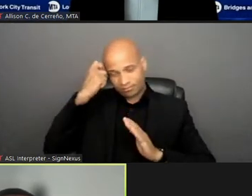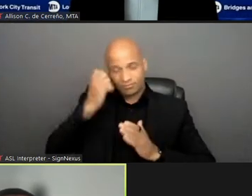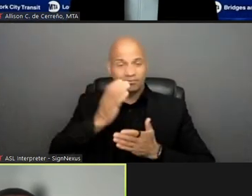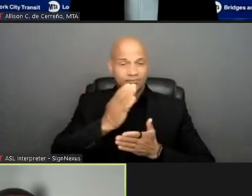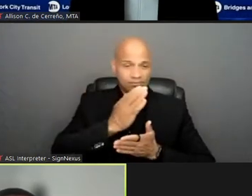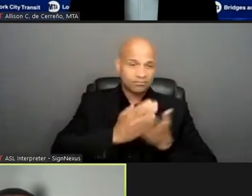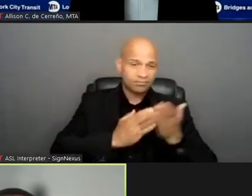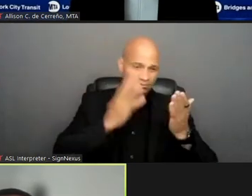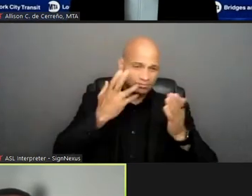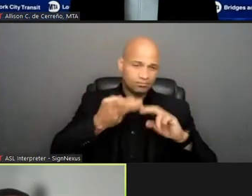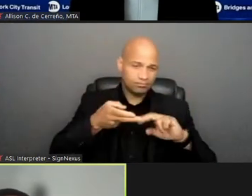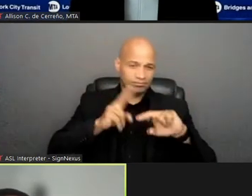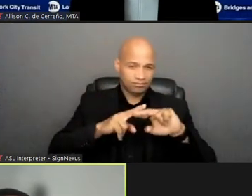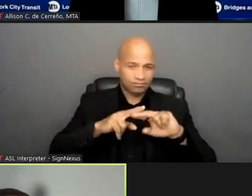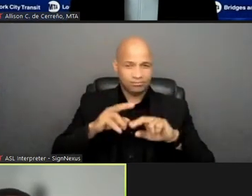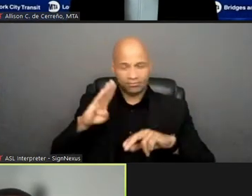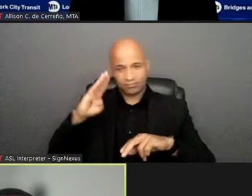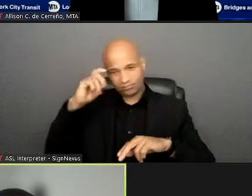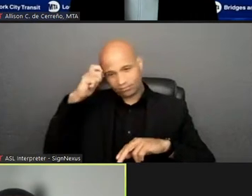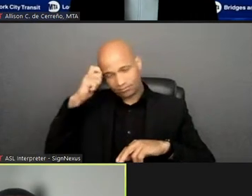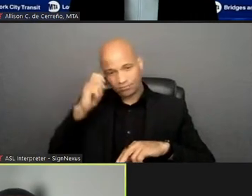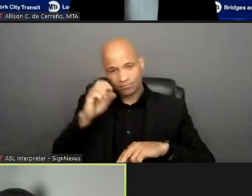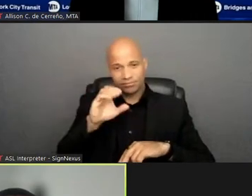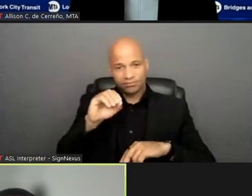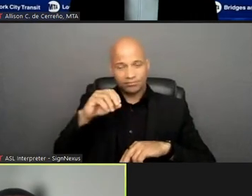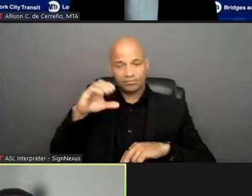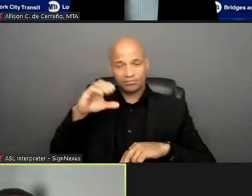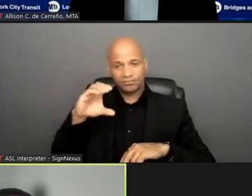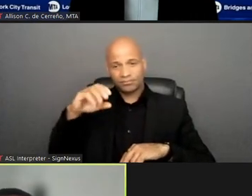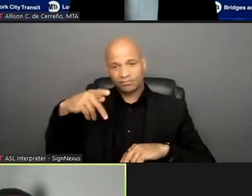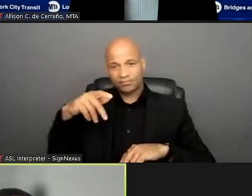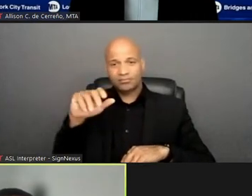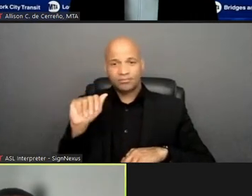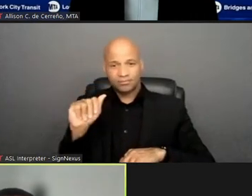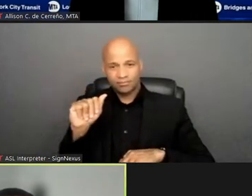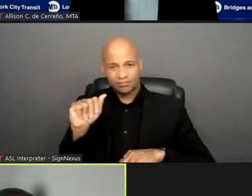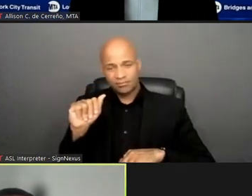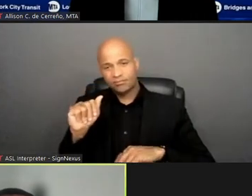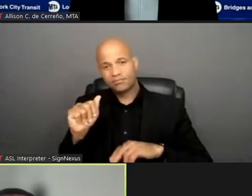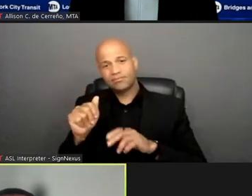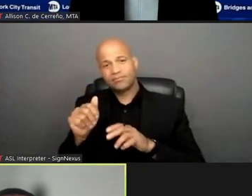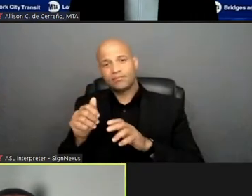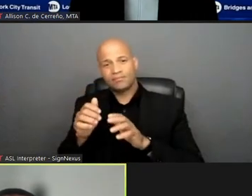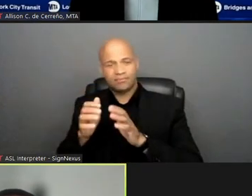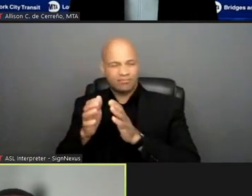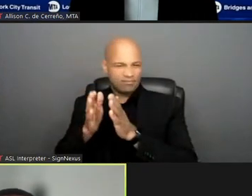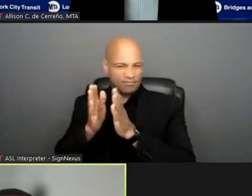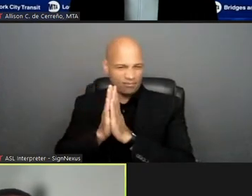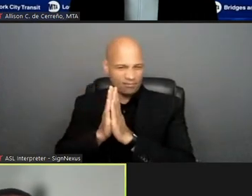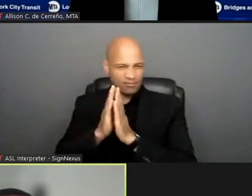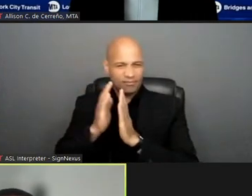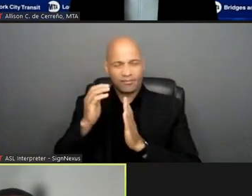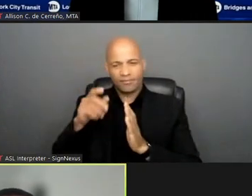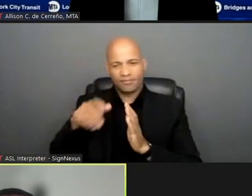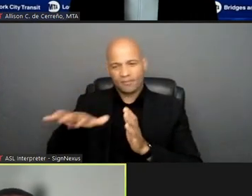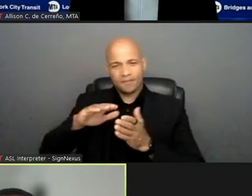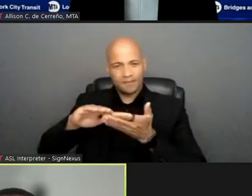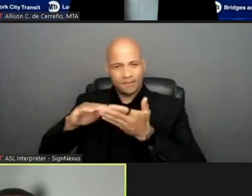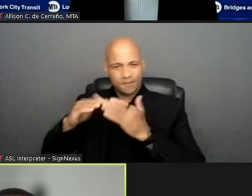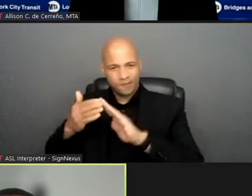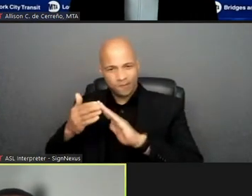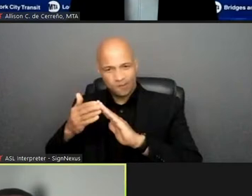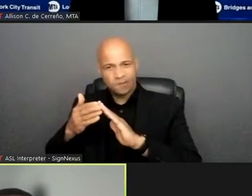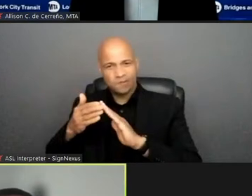Bronx the clcpa called for the identification of disadvantaged communities to properly steer or 35